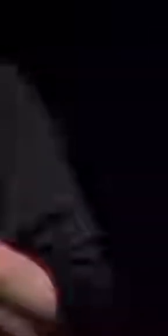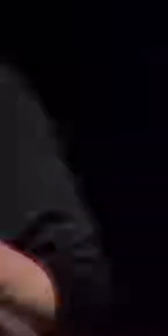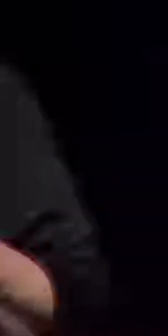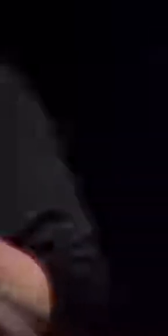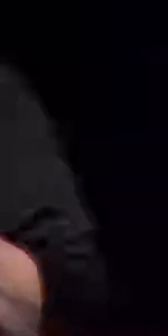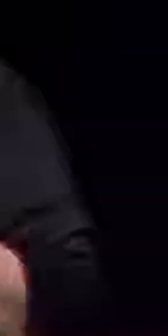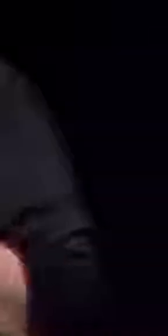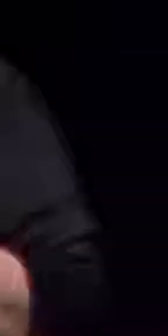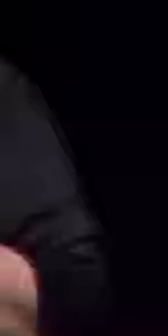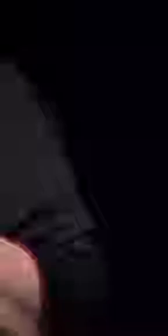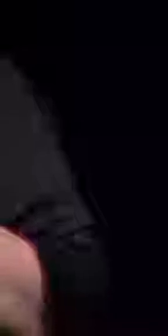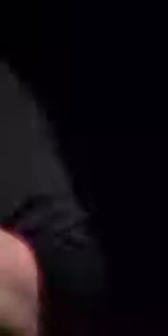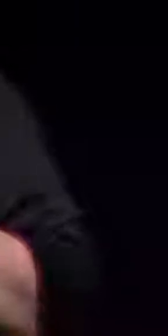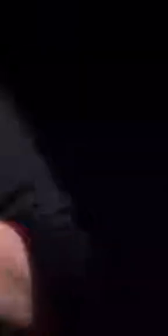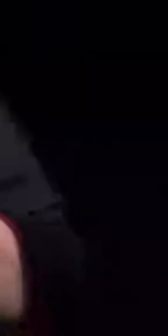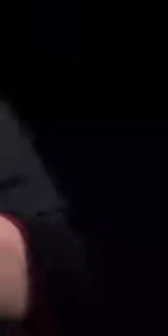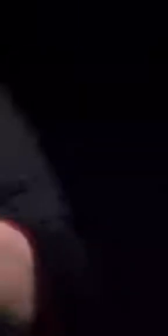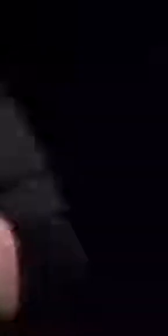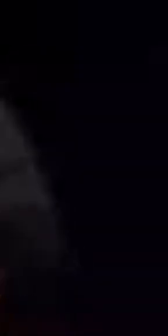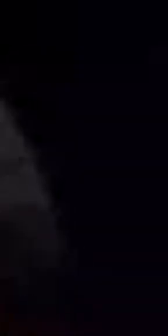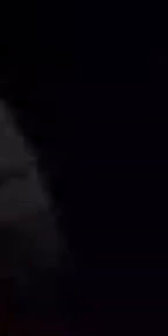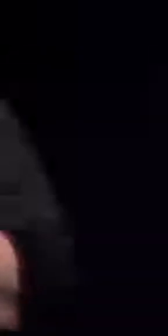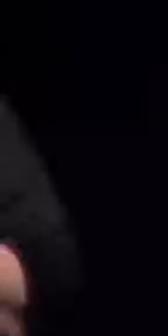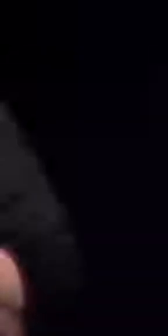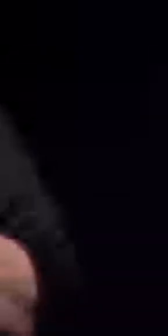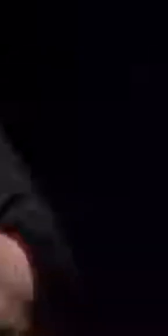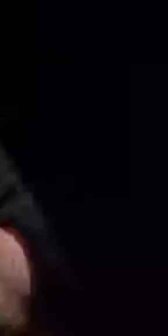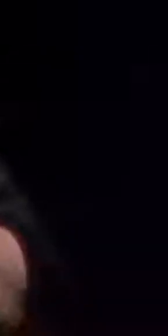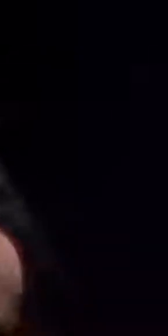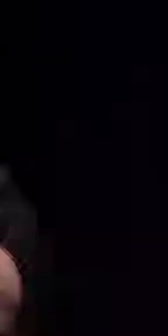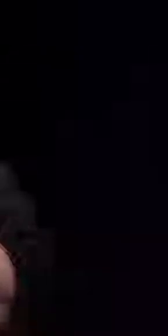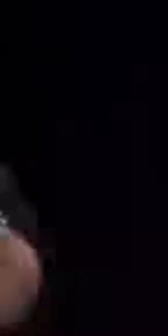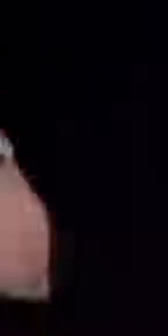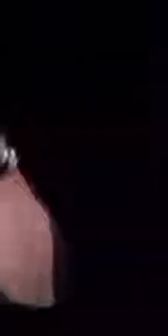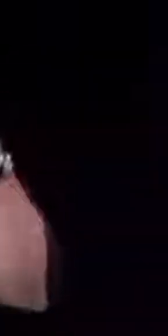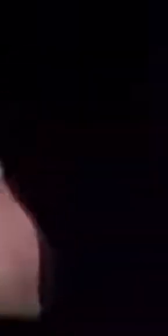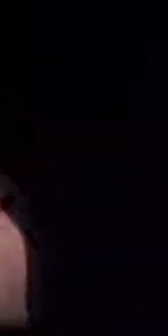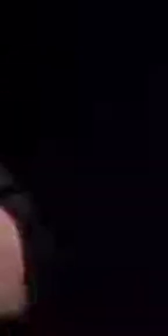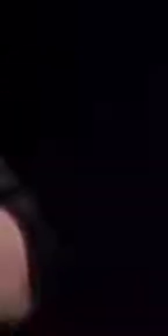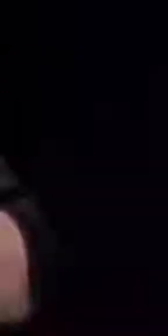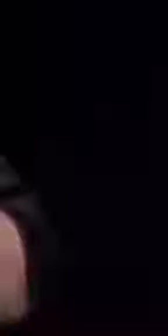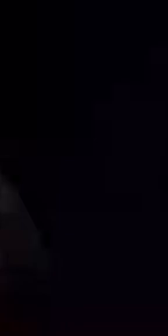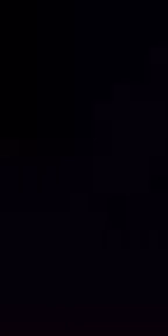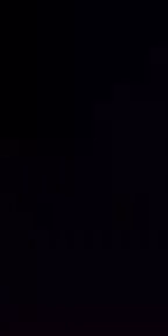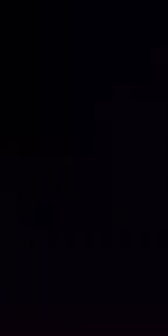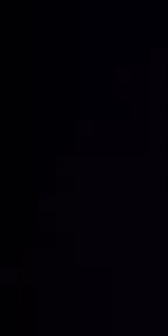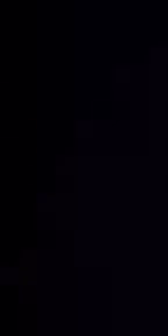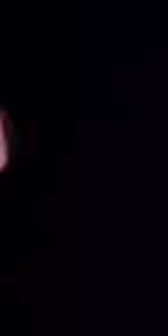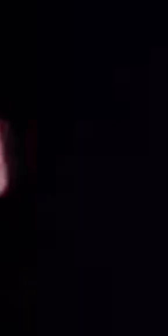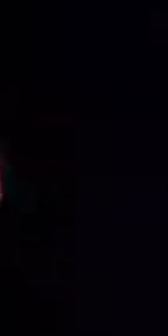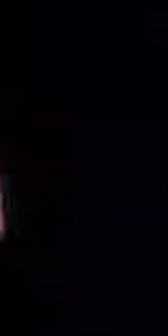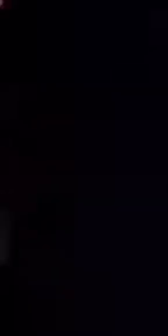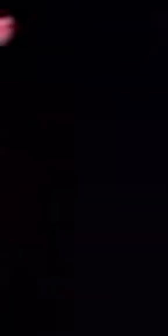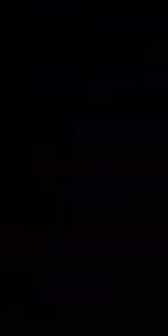the questions, answers, discussion, and then sort of wrap up with some comments that bring us back to vision and strategy. That's our